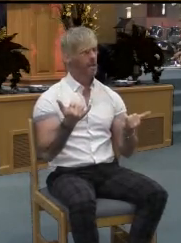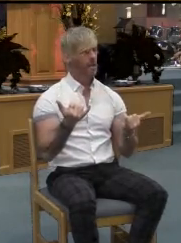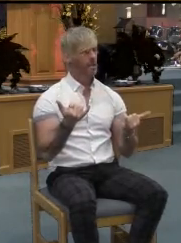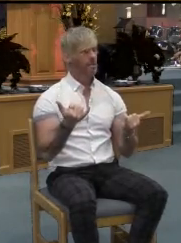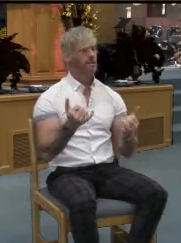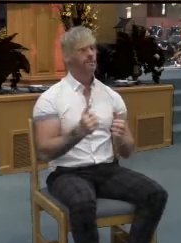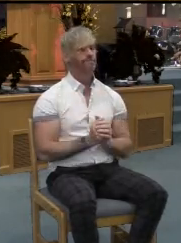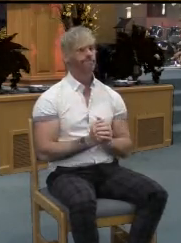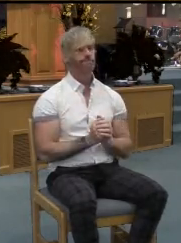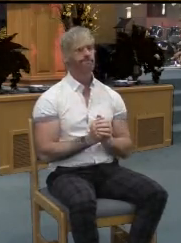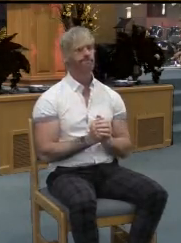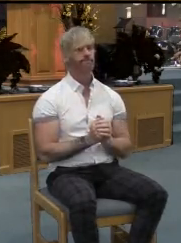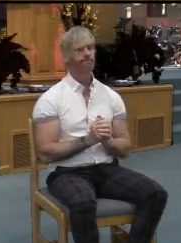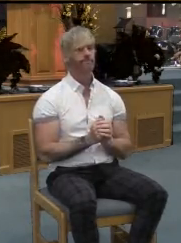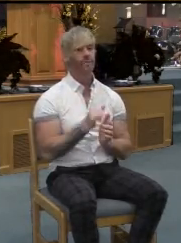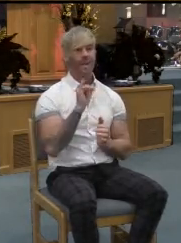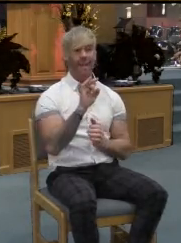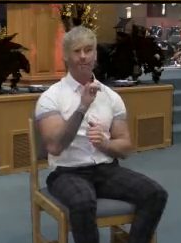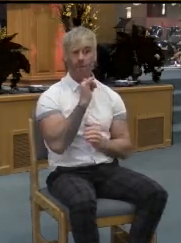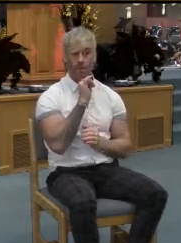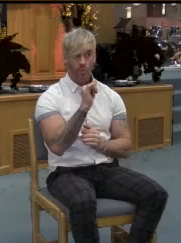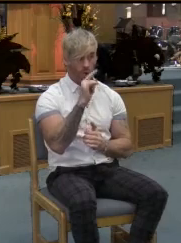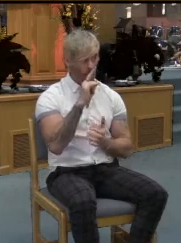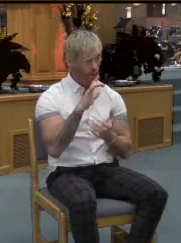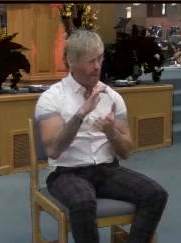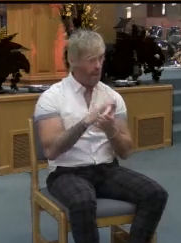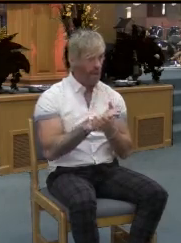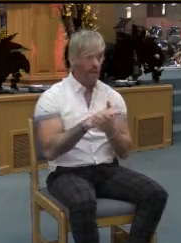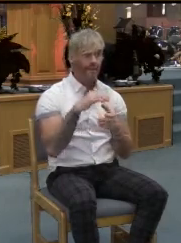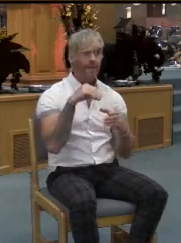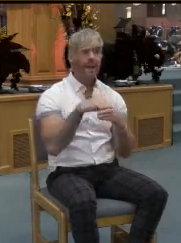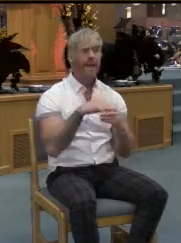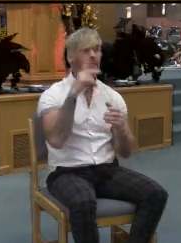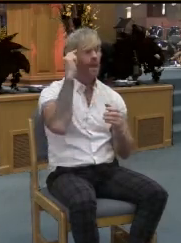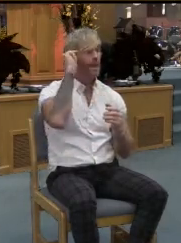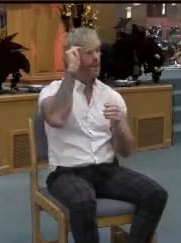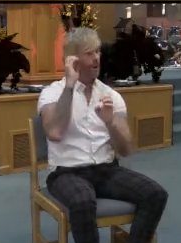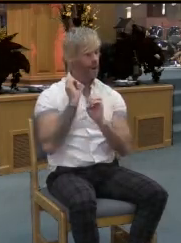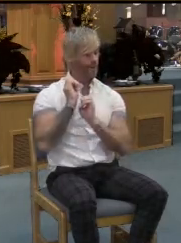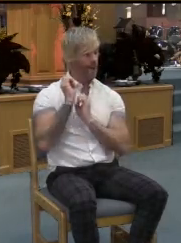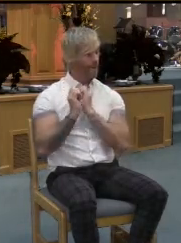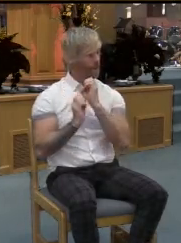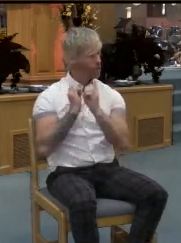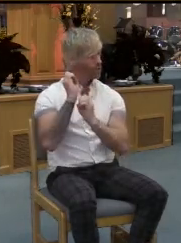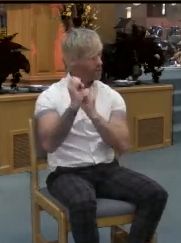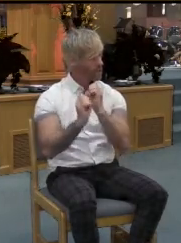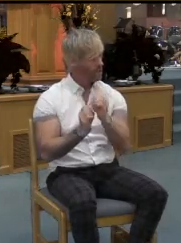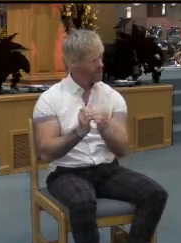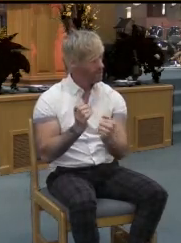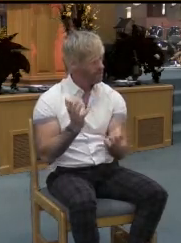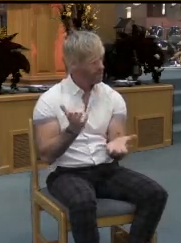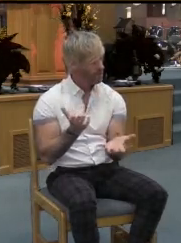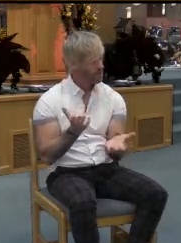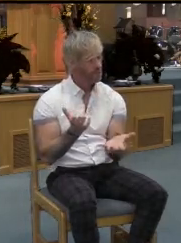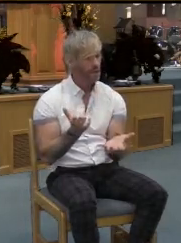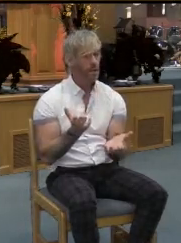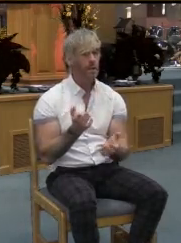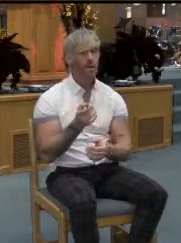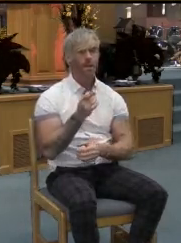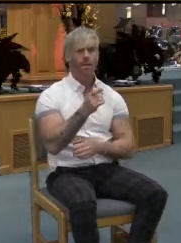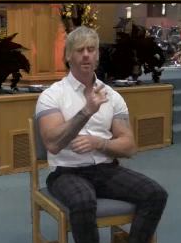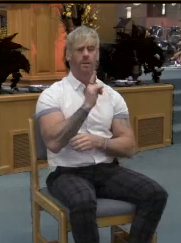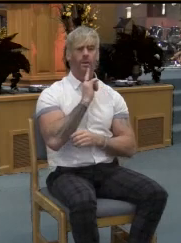given. If you don't believe in the theory of evolution, then you are